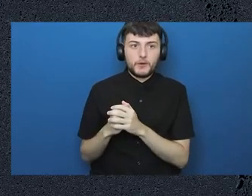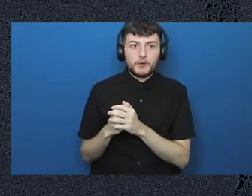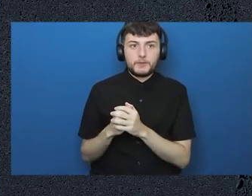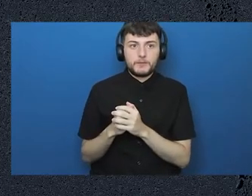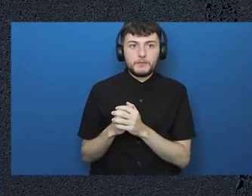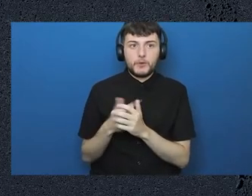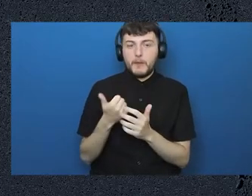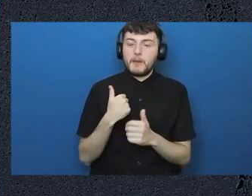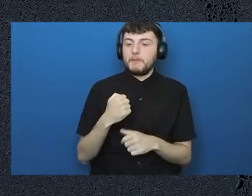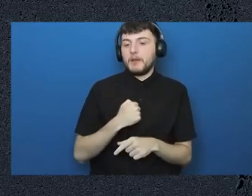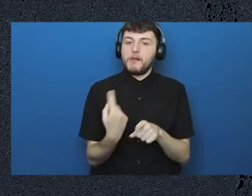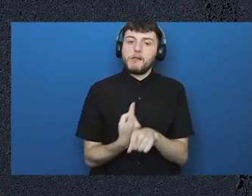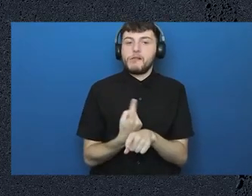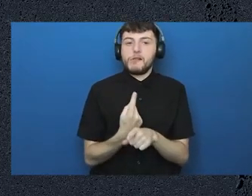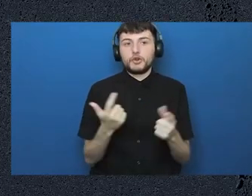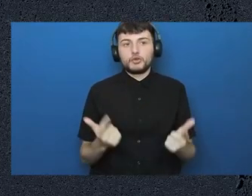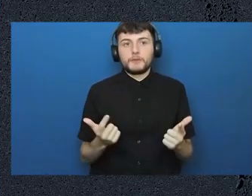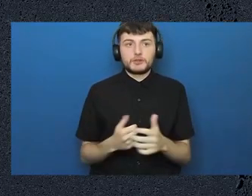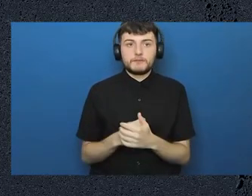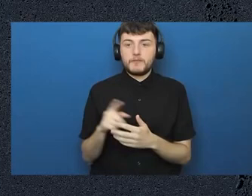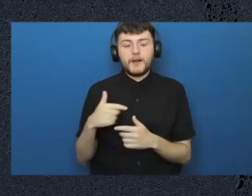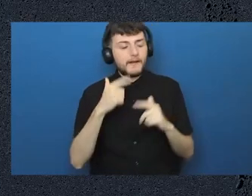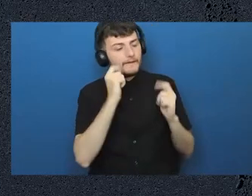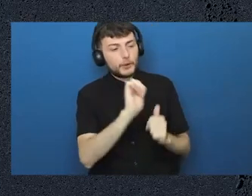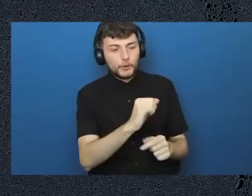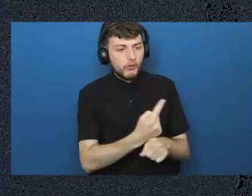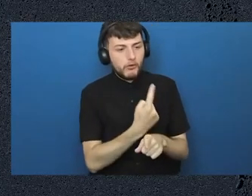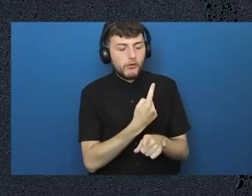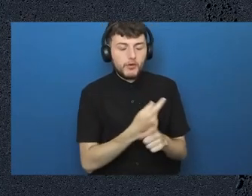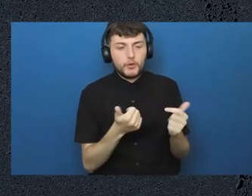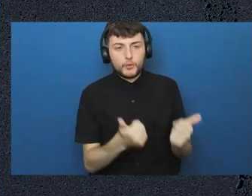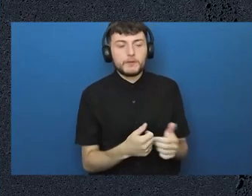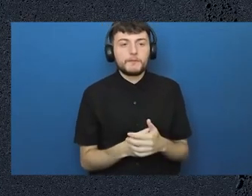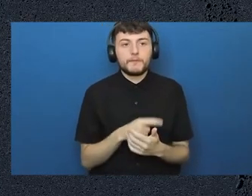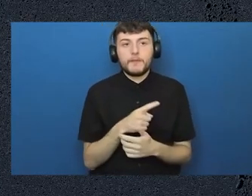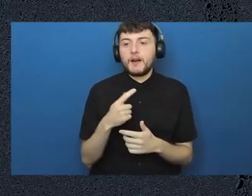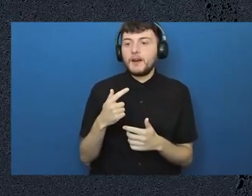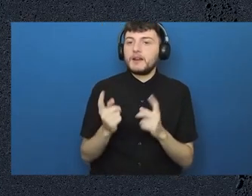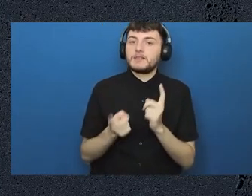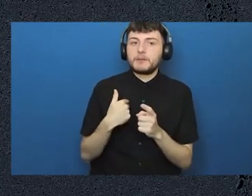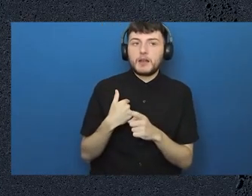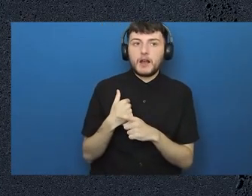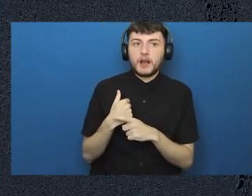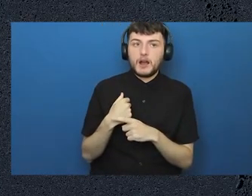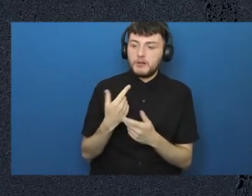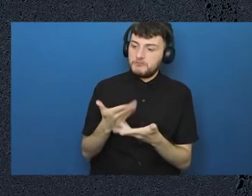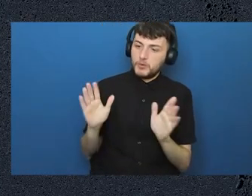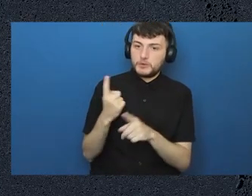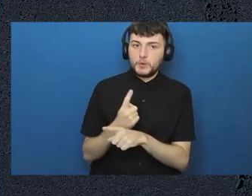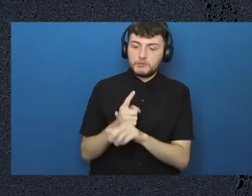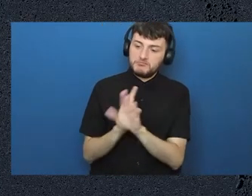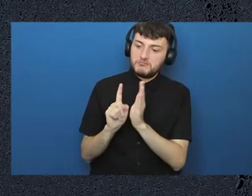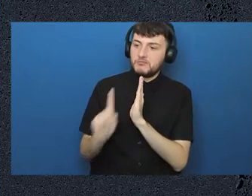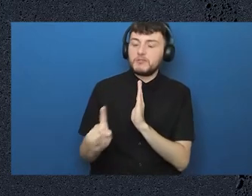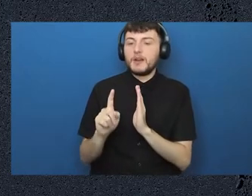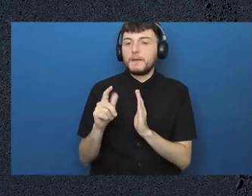love your blabbermouth. Never stop. You call out things, and sometimes your personality doesn't help, right? So, and no, you're